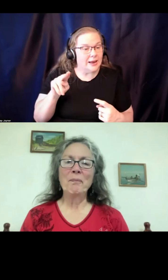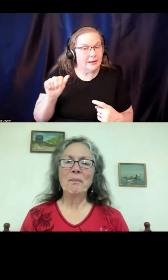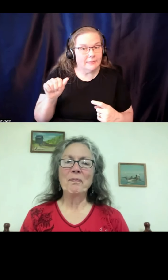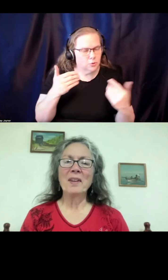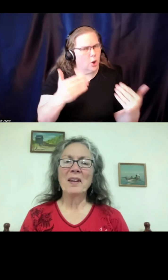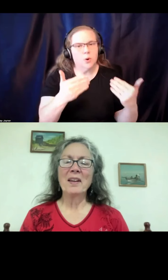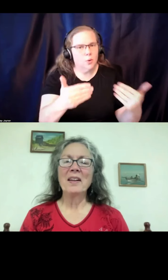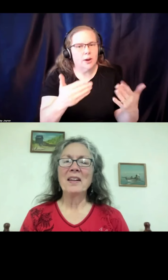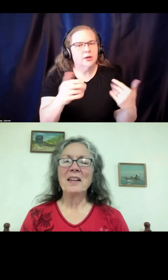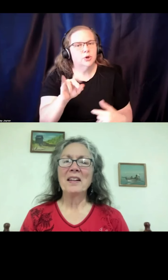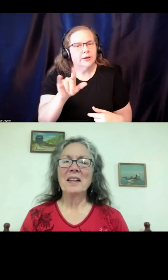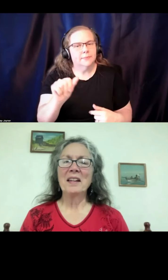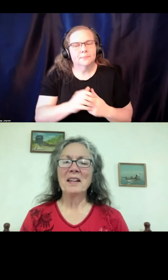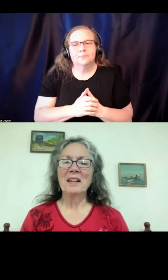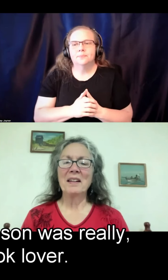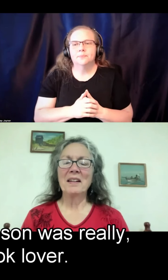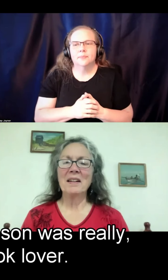on. So,